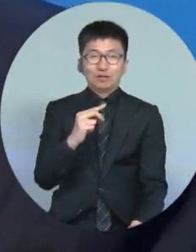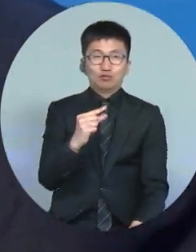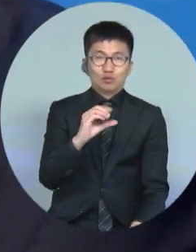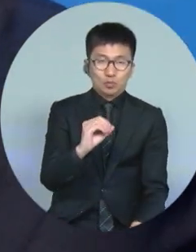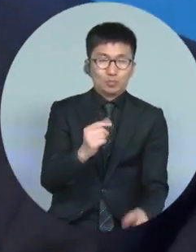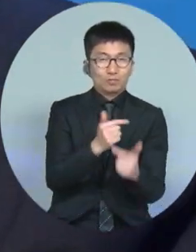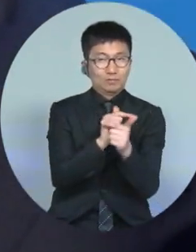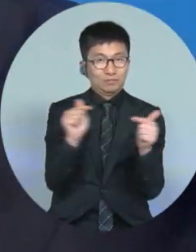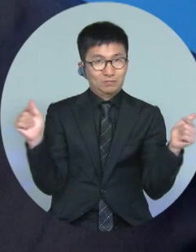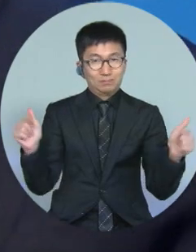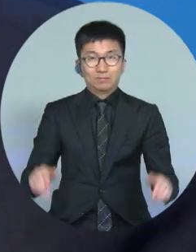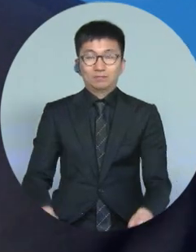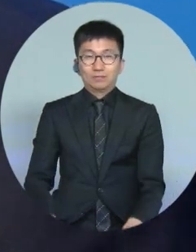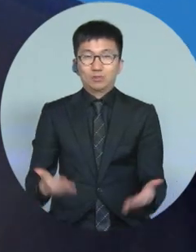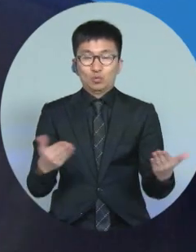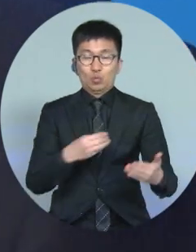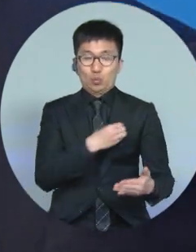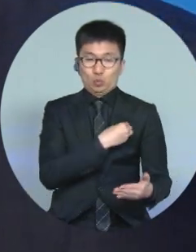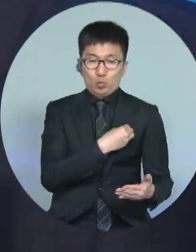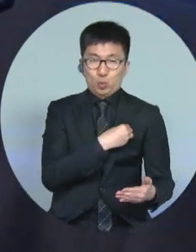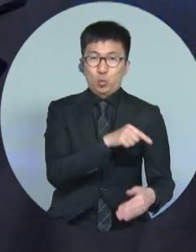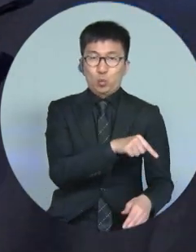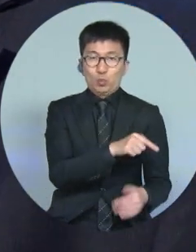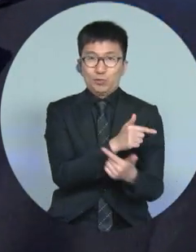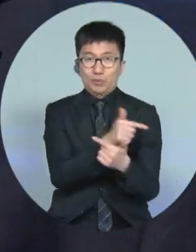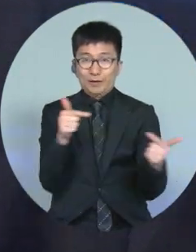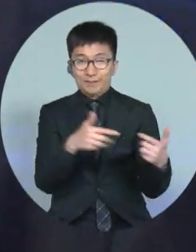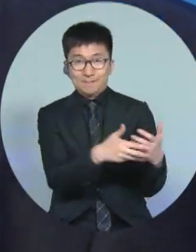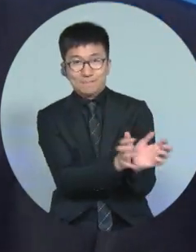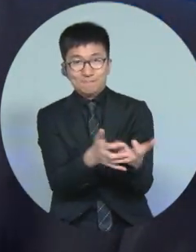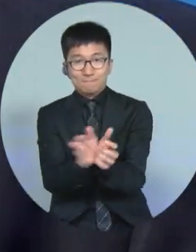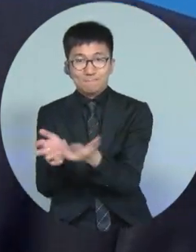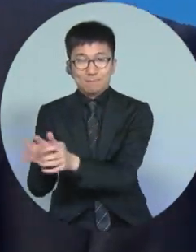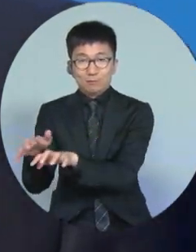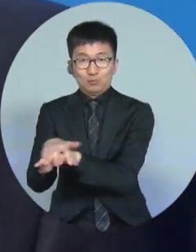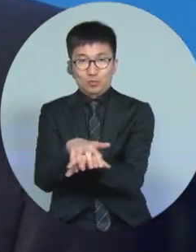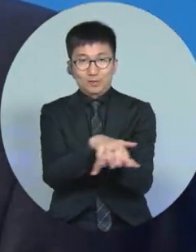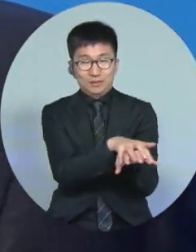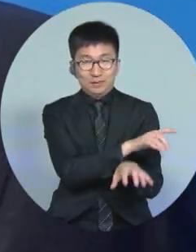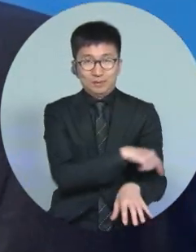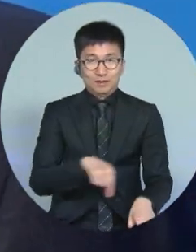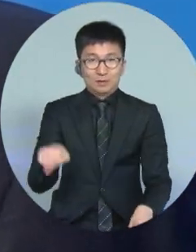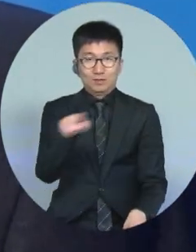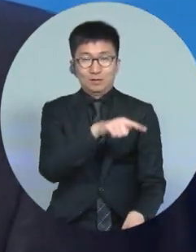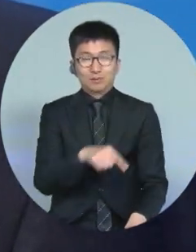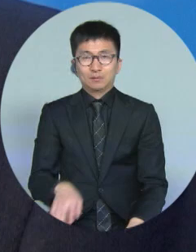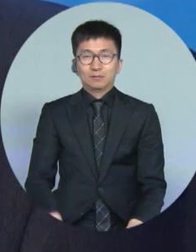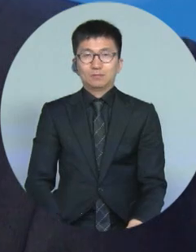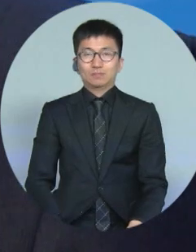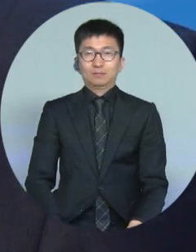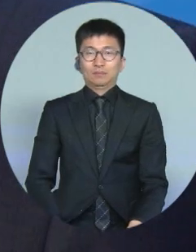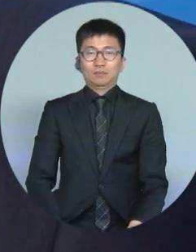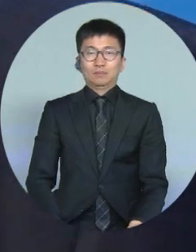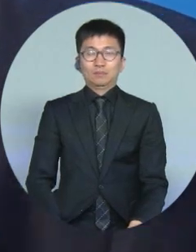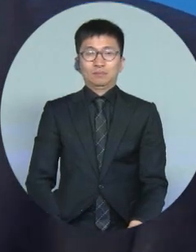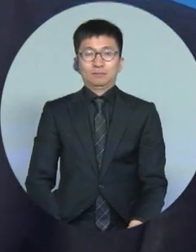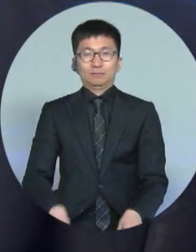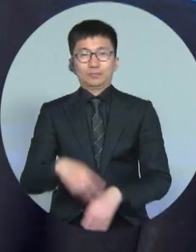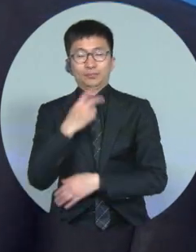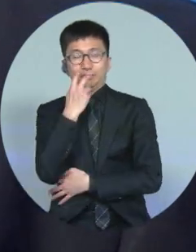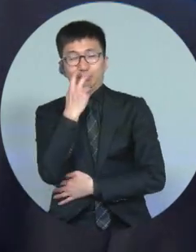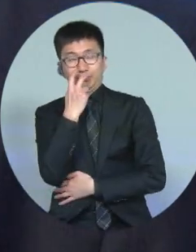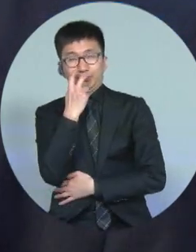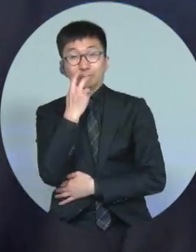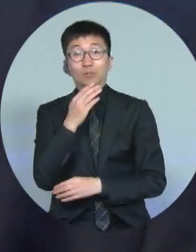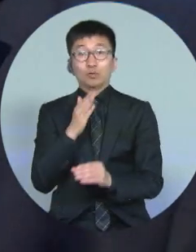say, that's not a good-looking person. We need to confront that downside because there are